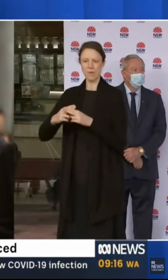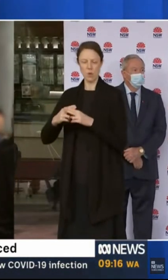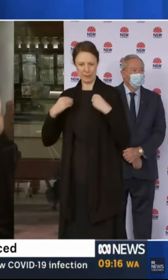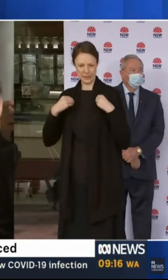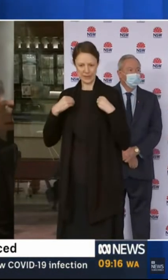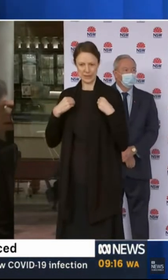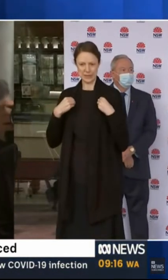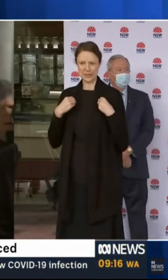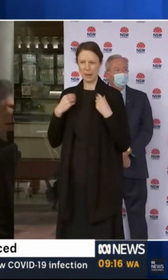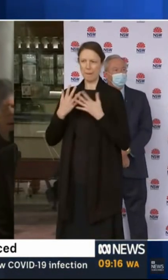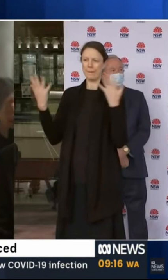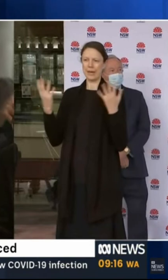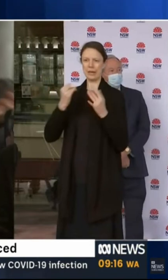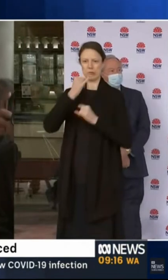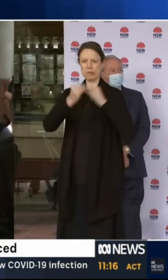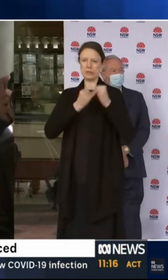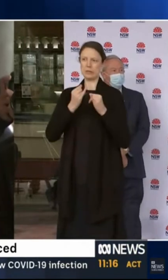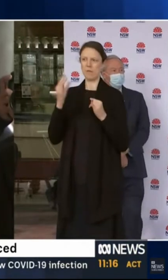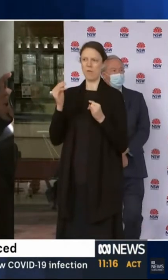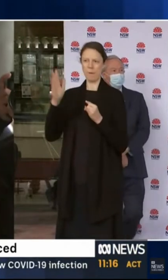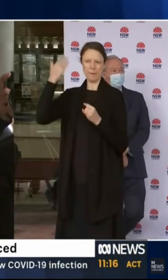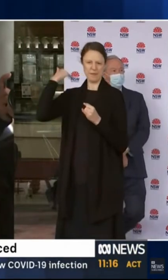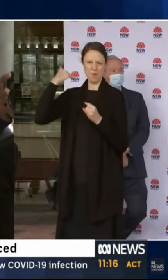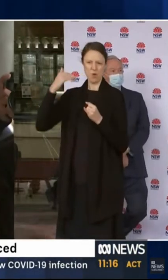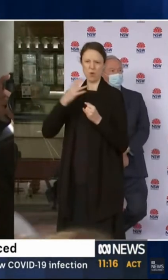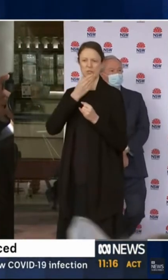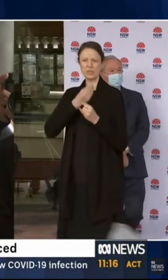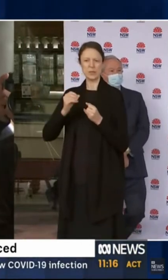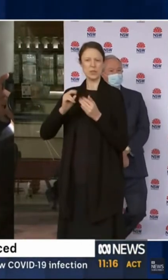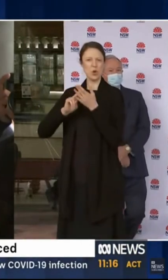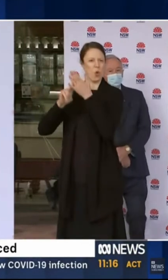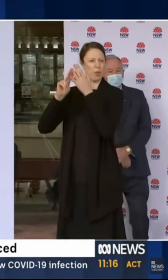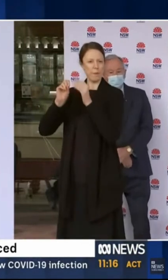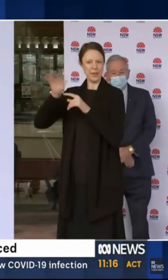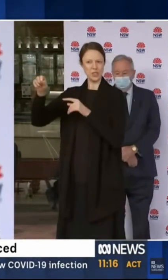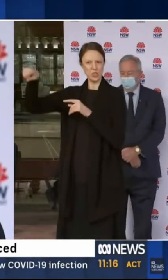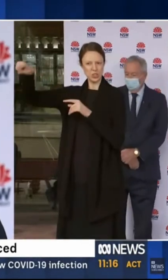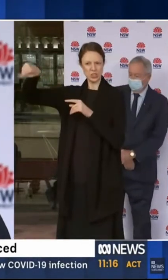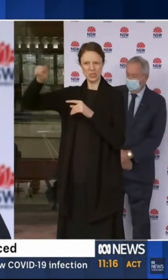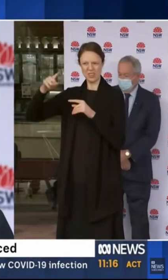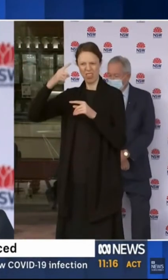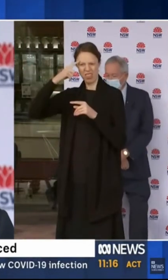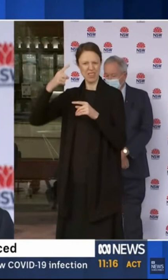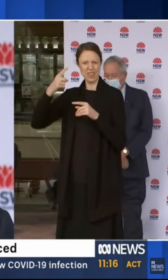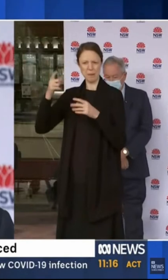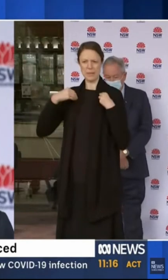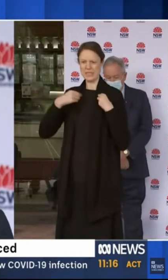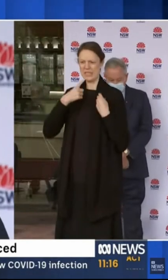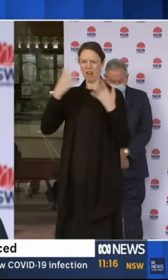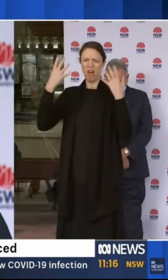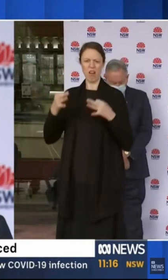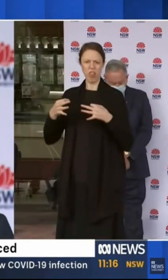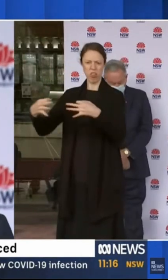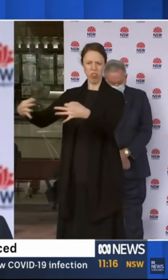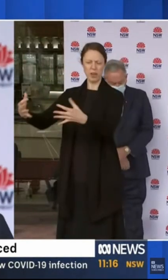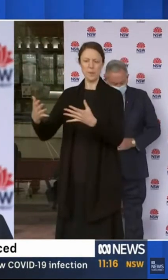yes, it was announced, but it took months to actually get the funds. Have you tried to rectify that this time? Yeah, we think we've streamlined this, and obviously there's